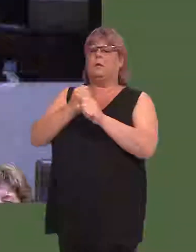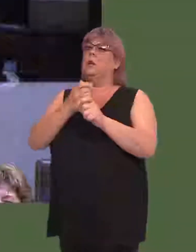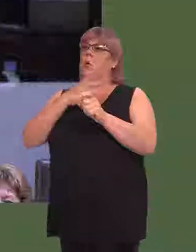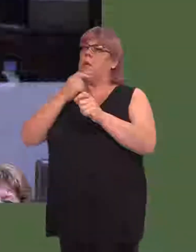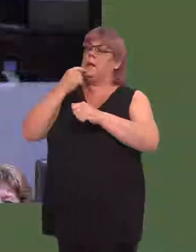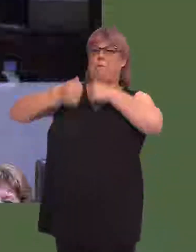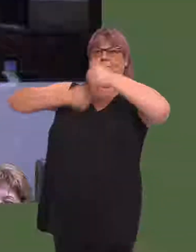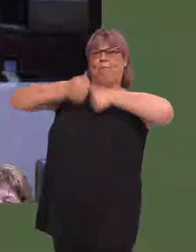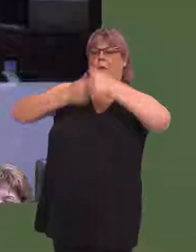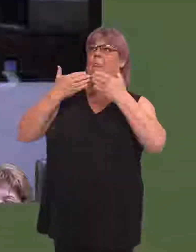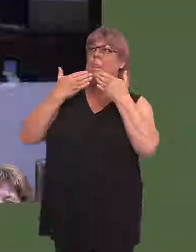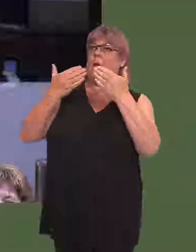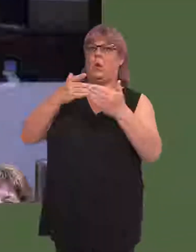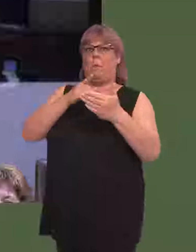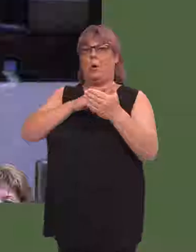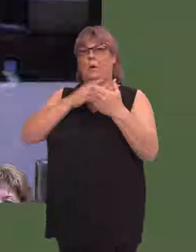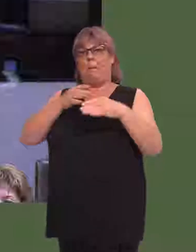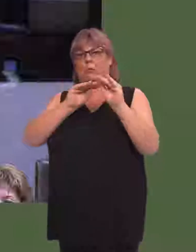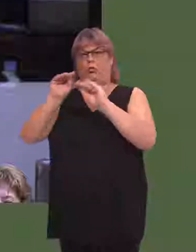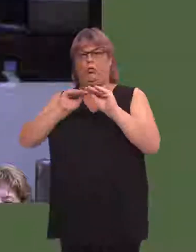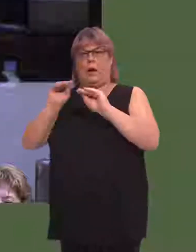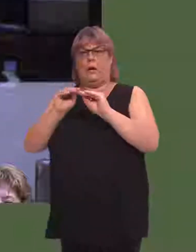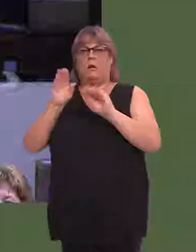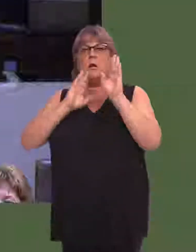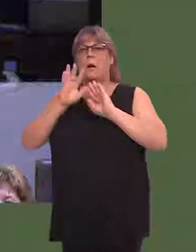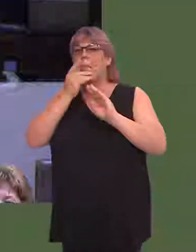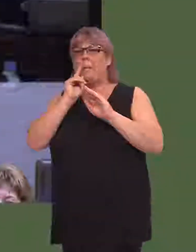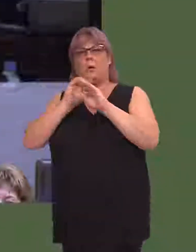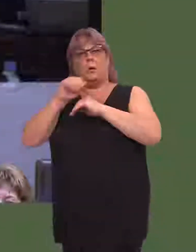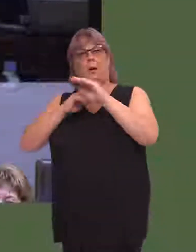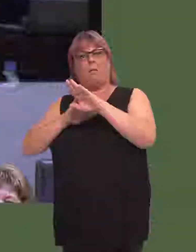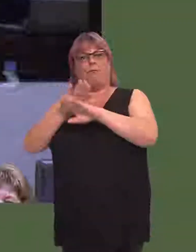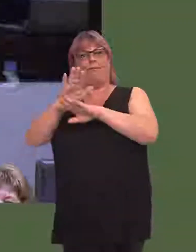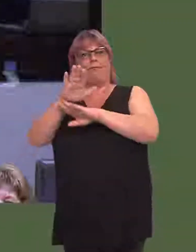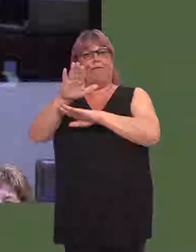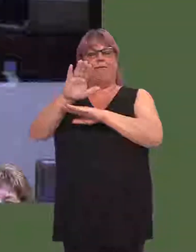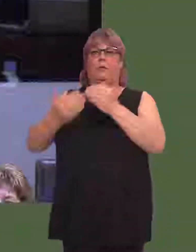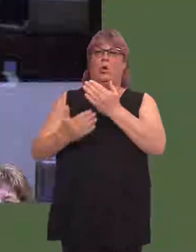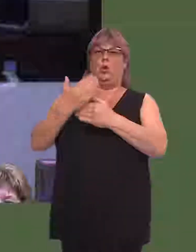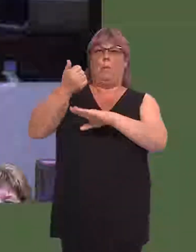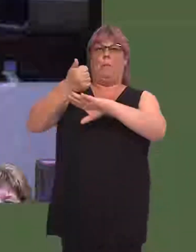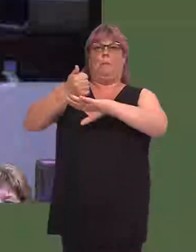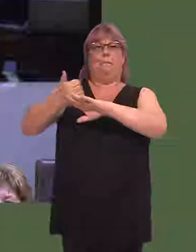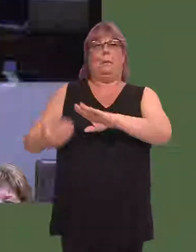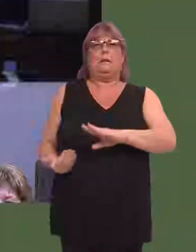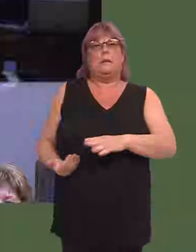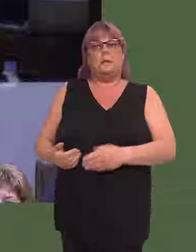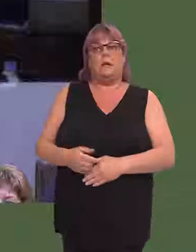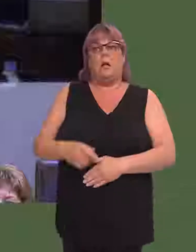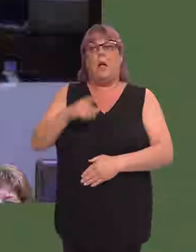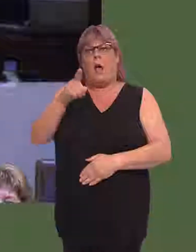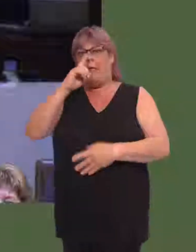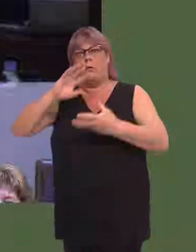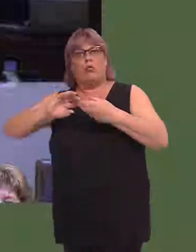for the fantastic work they are doing in training the next generation of entrepreneurs with the skills required to run the